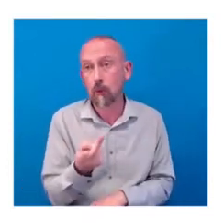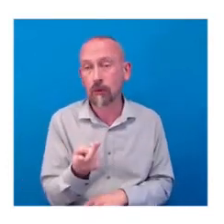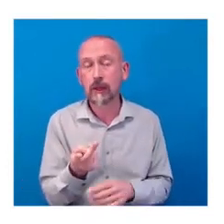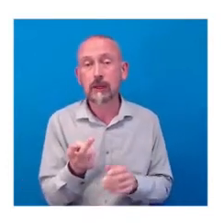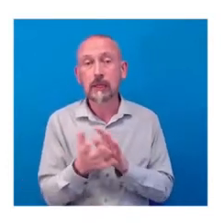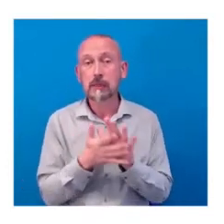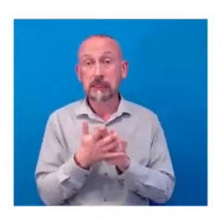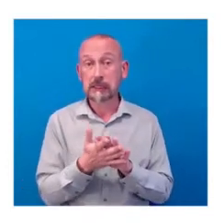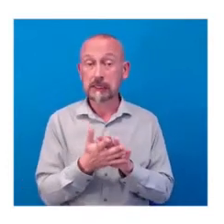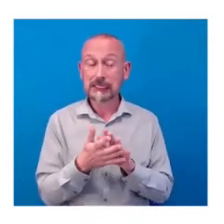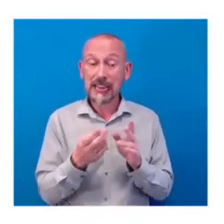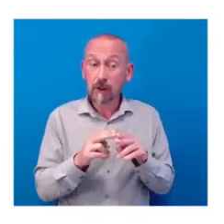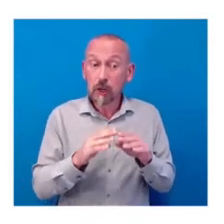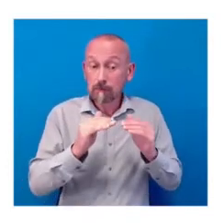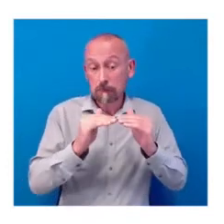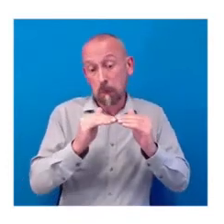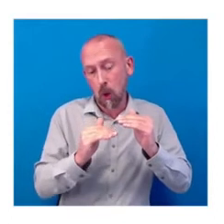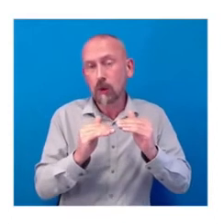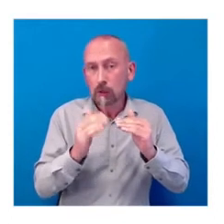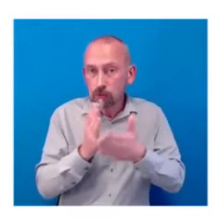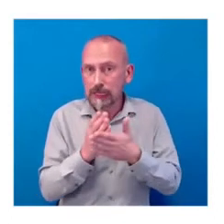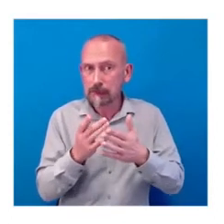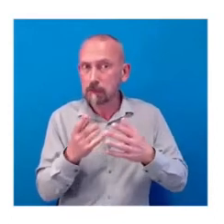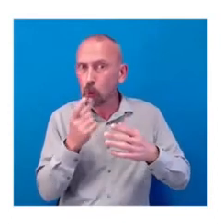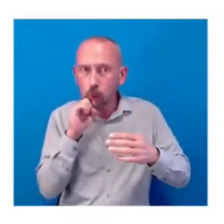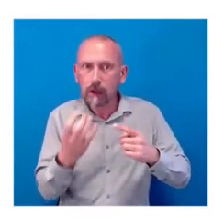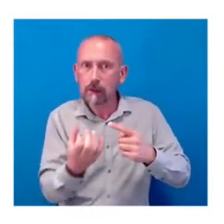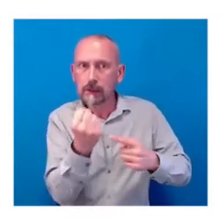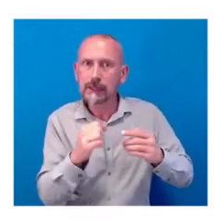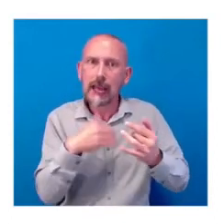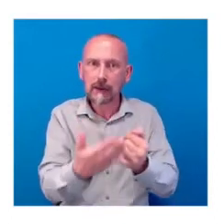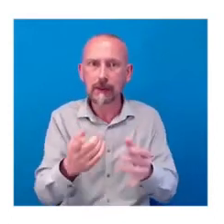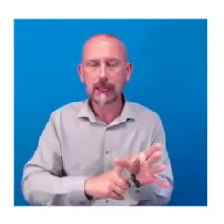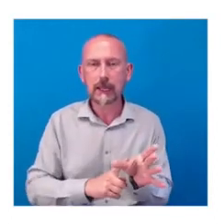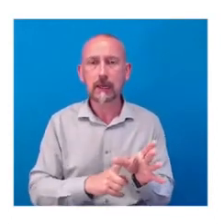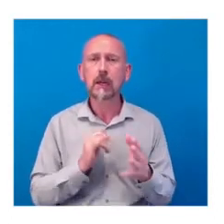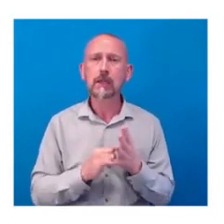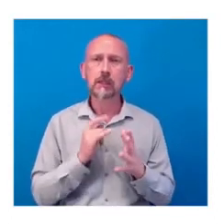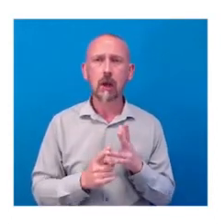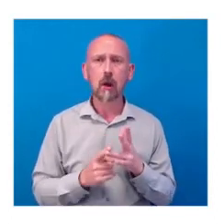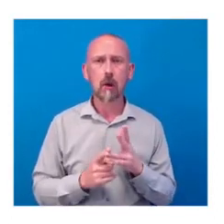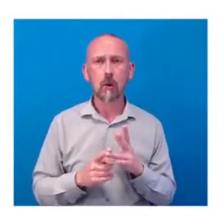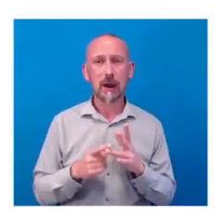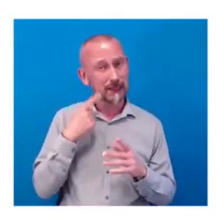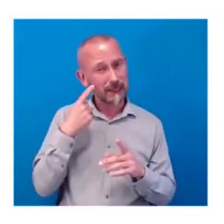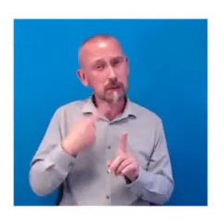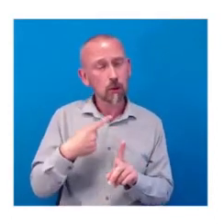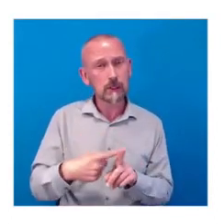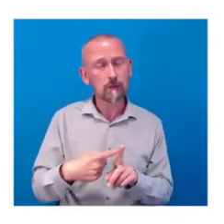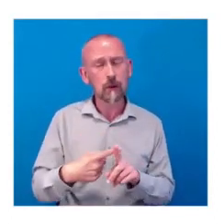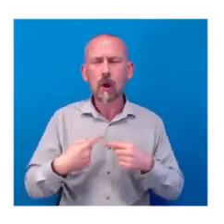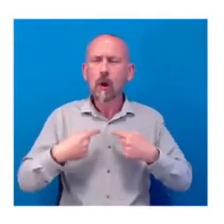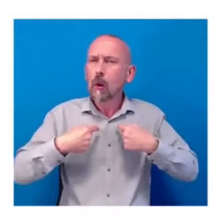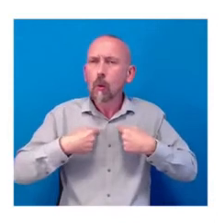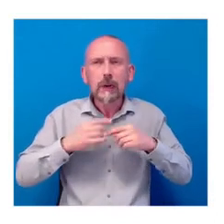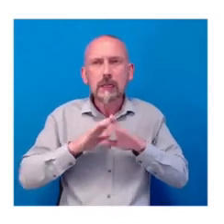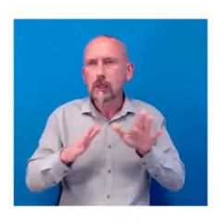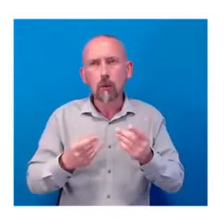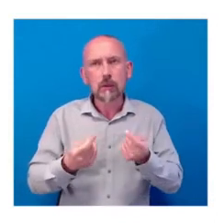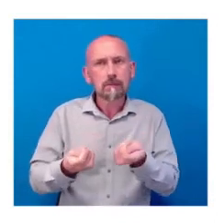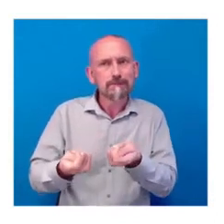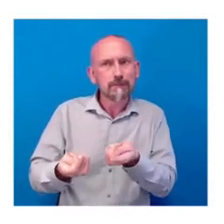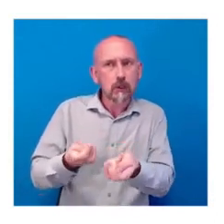positive, I think. You know, as we've talked about, you know, we don't really regulate for the quality of audio description